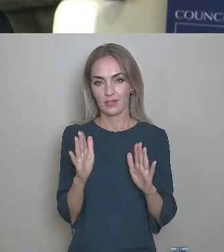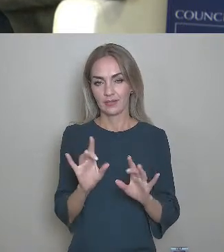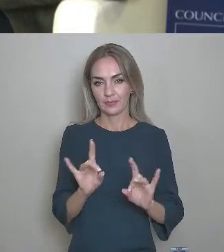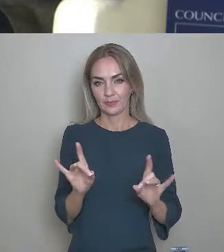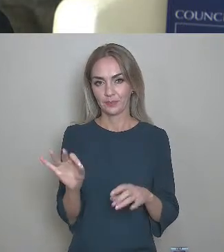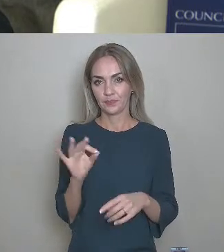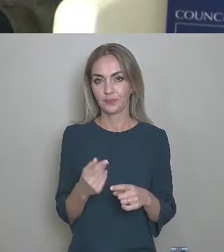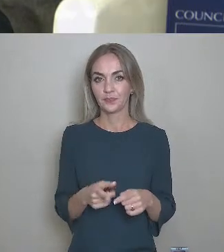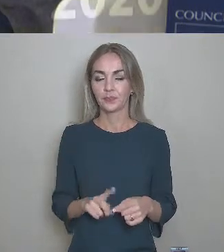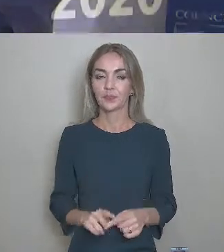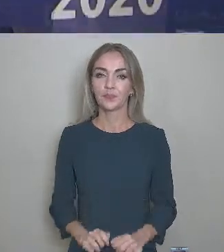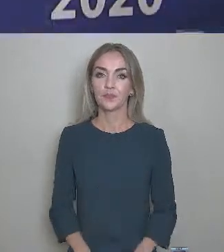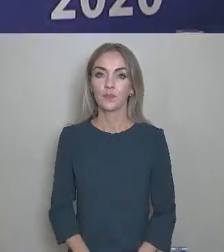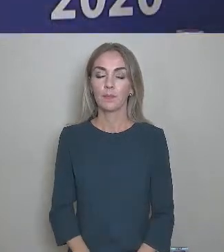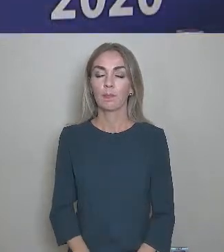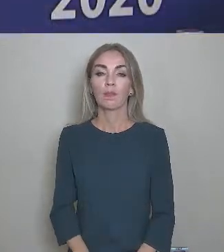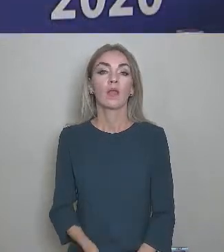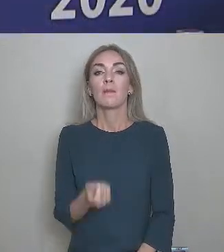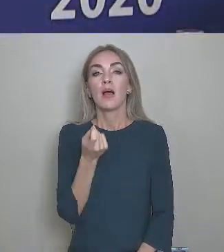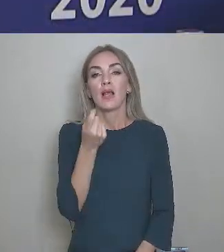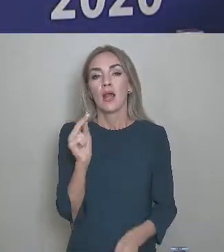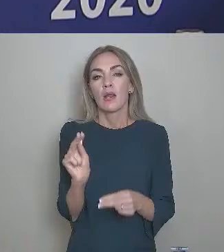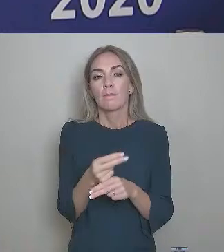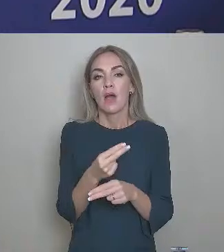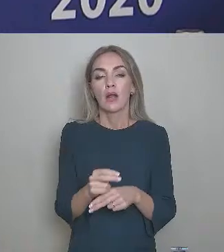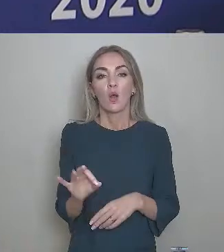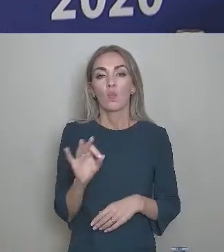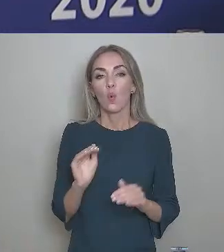certificate about, well, so what about asset